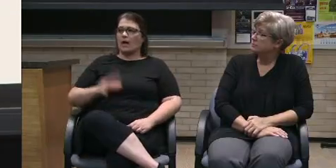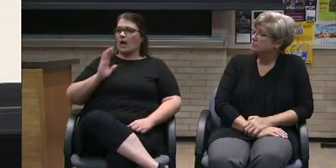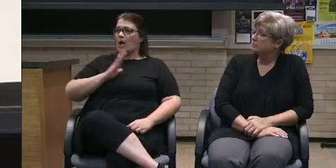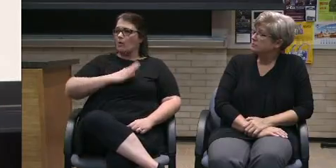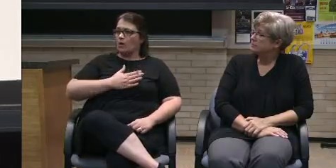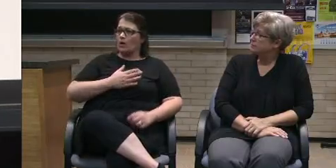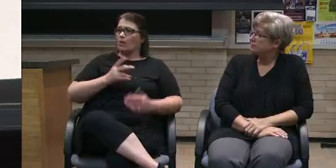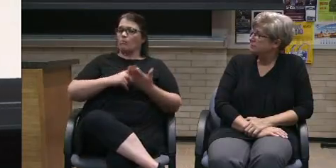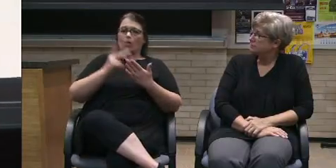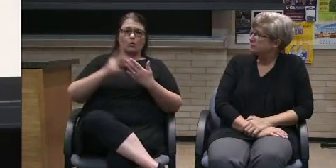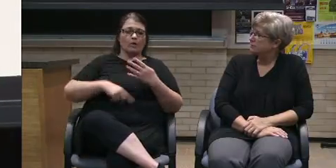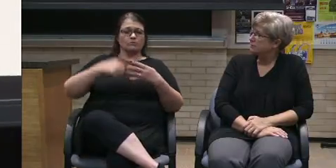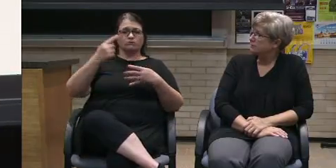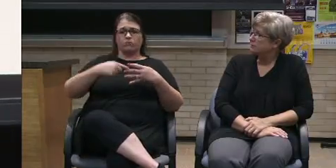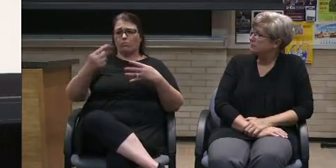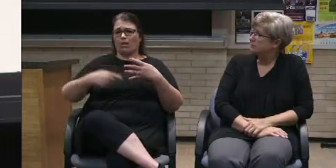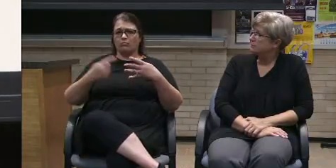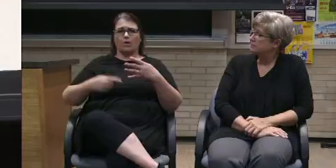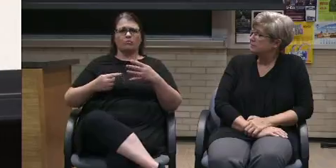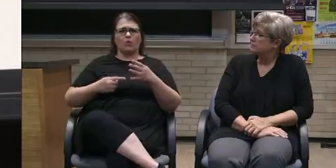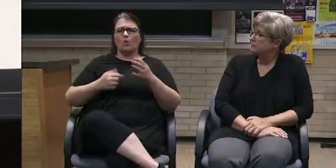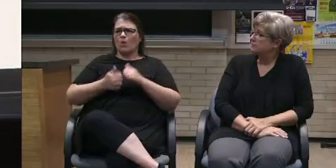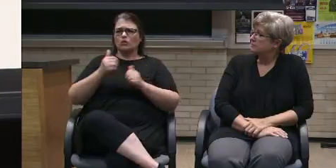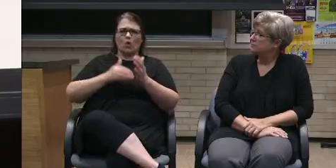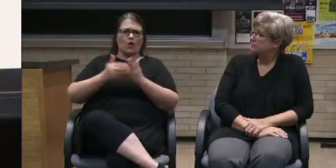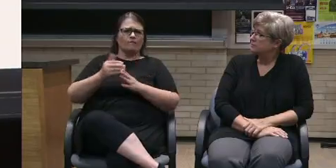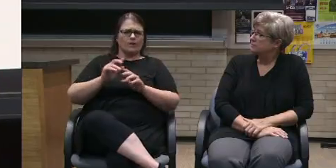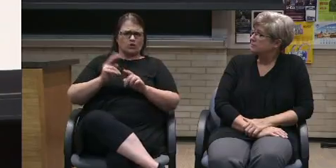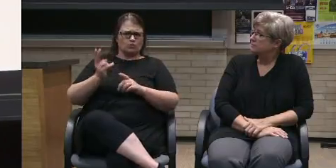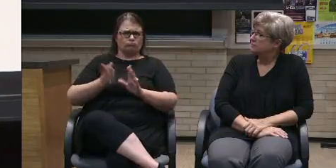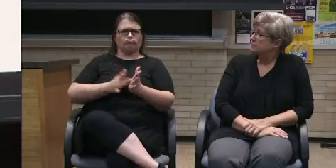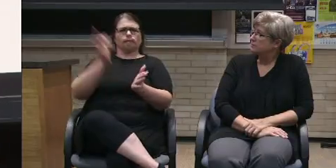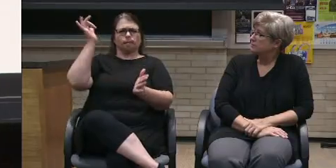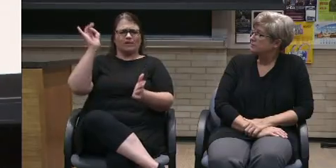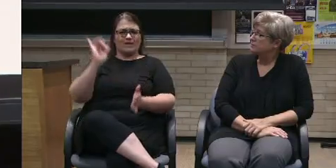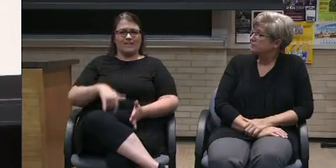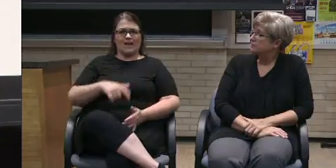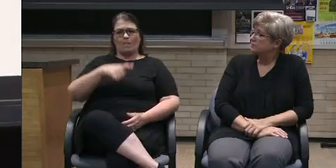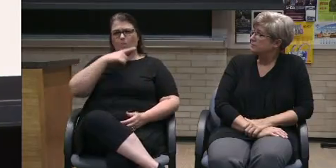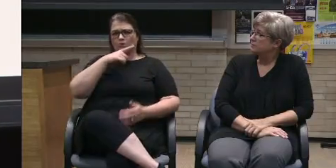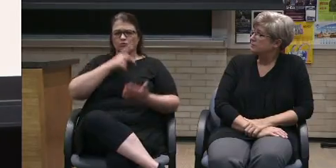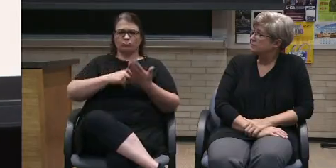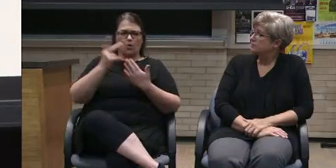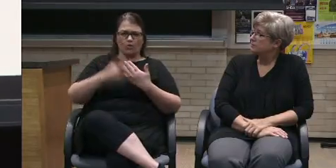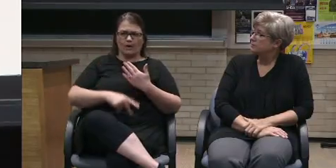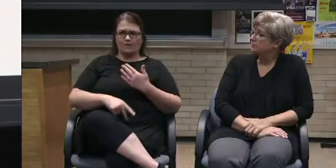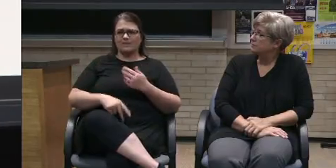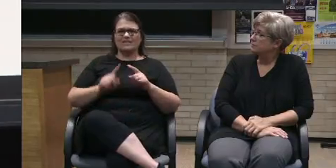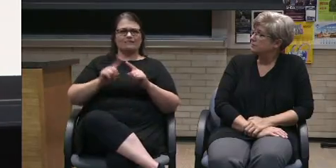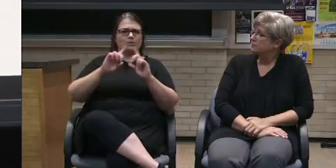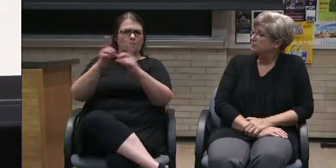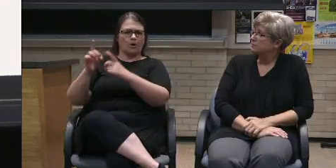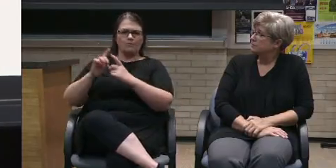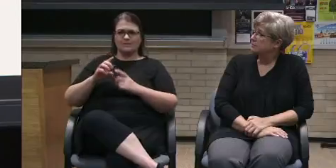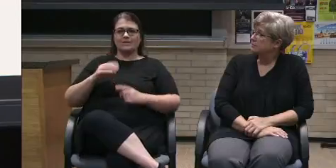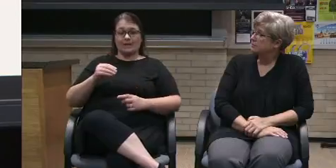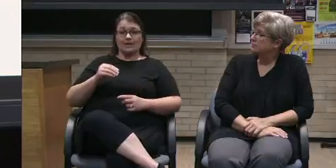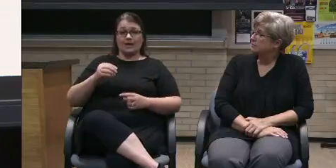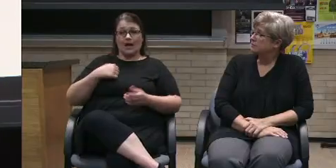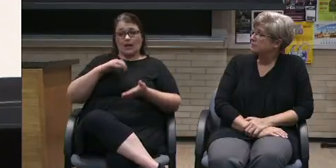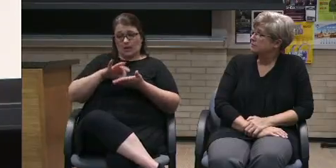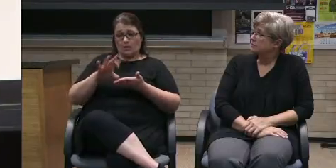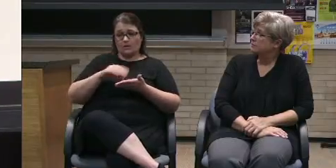program, our trio program, they're the most frequent flyers here. But the faculty come and they sign in and so that I can count and pay for it at the end of the